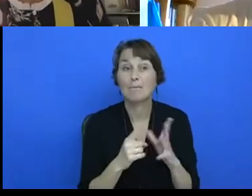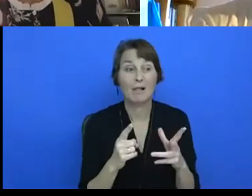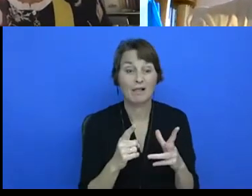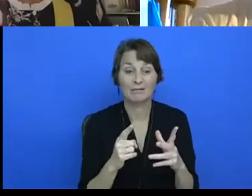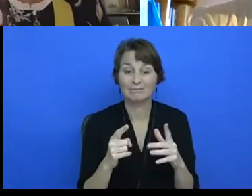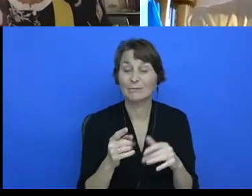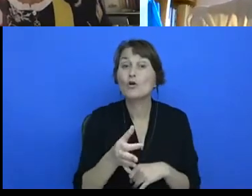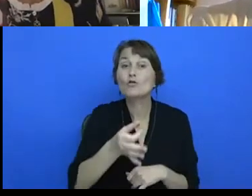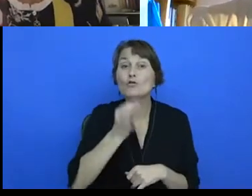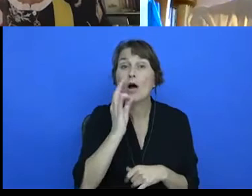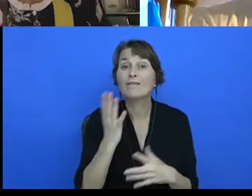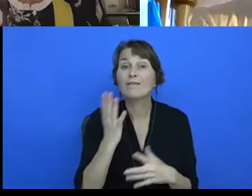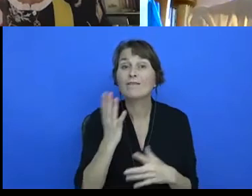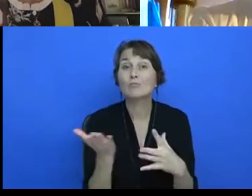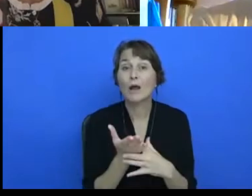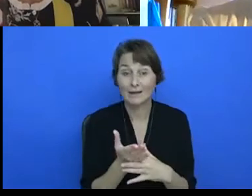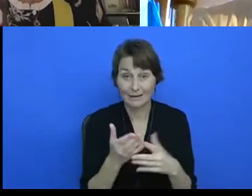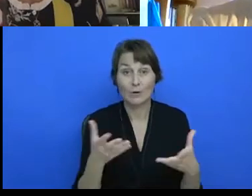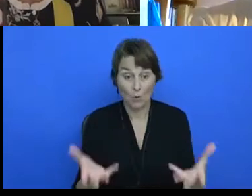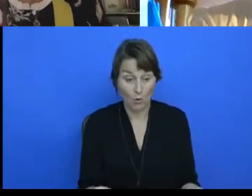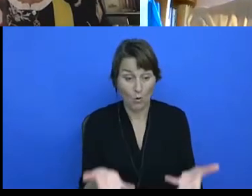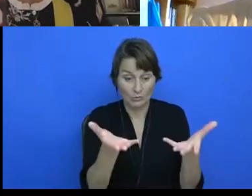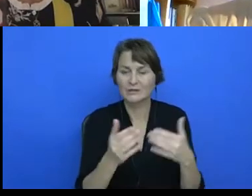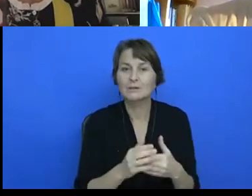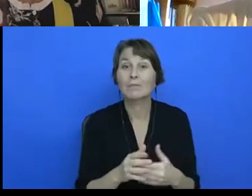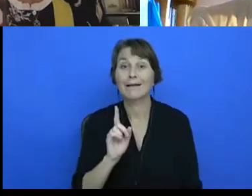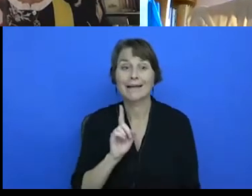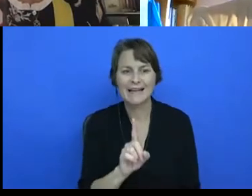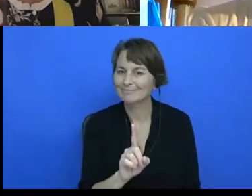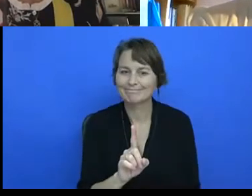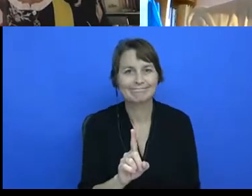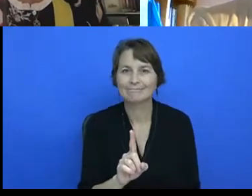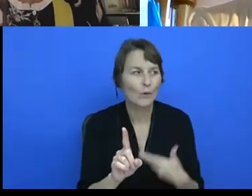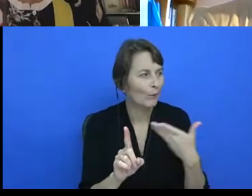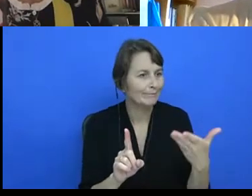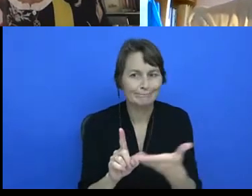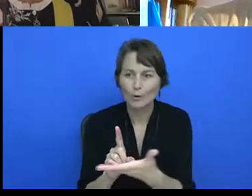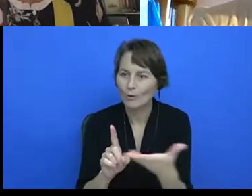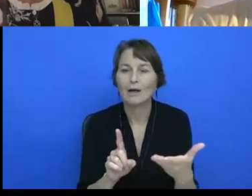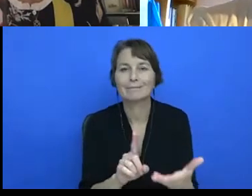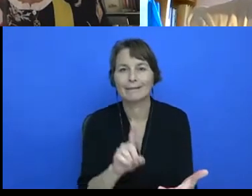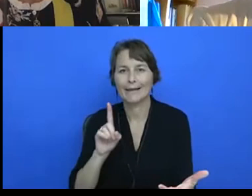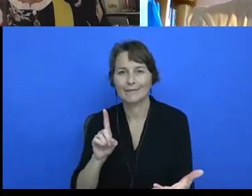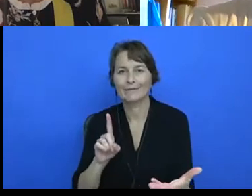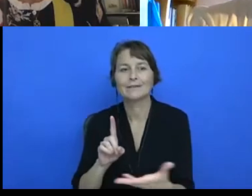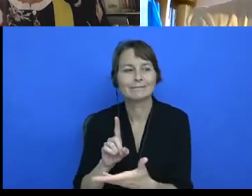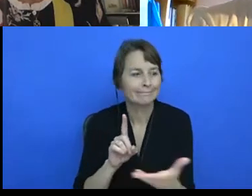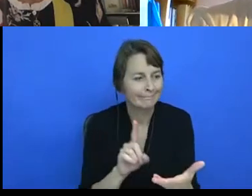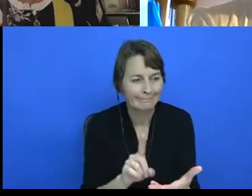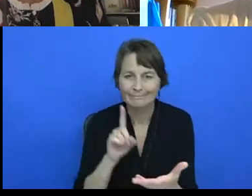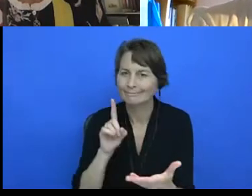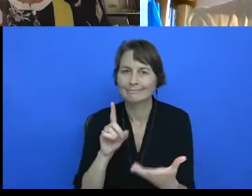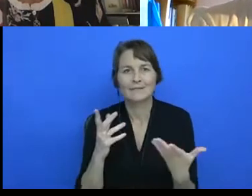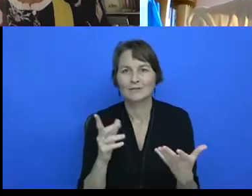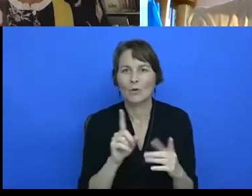was nobody there, so they went out again. And unless, you know, all the people went in at the same time, it just didn't really work so well. Where there